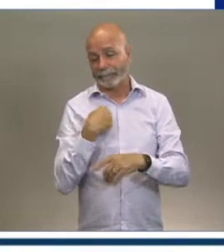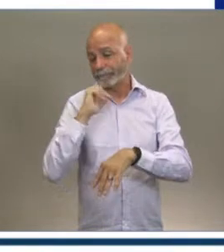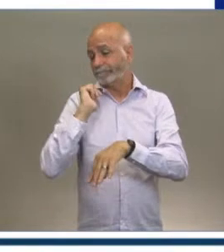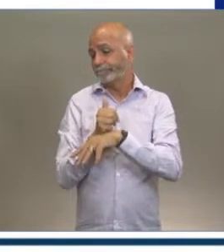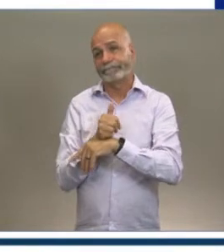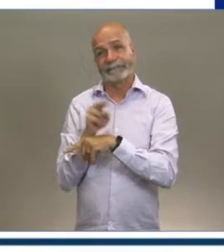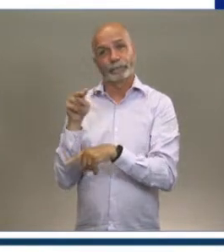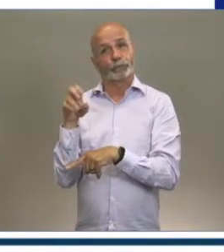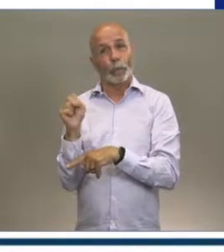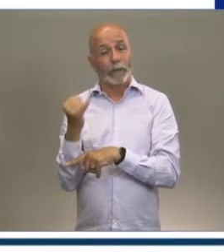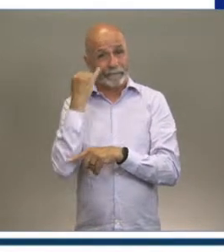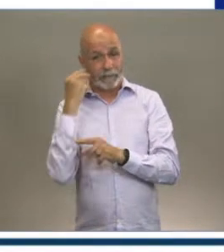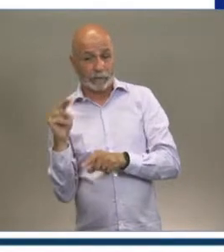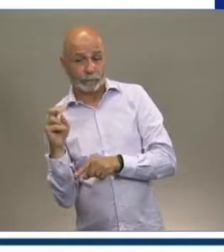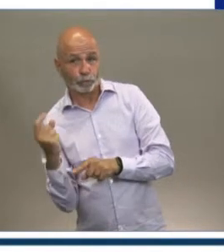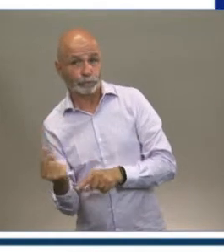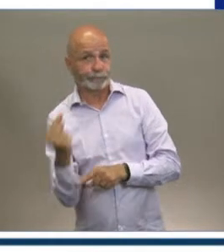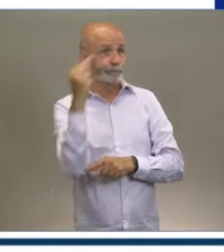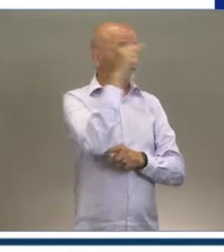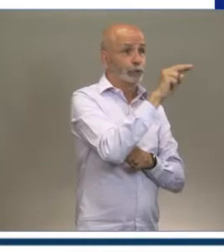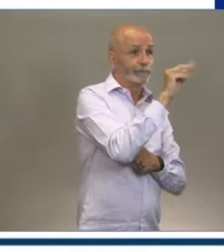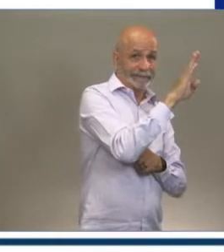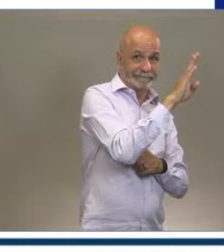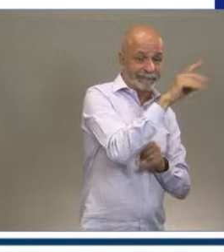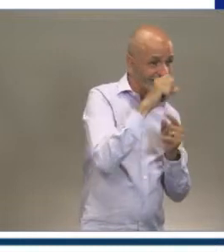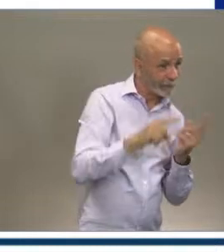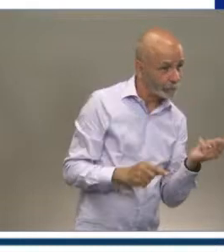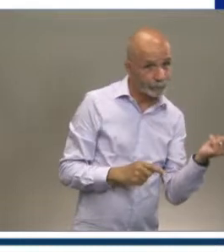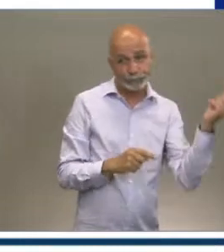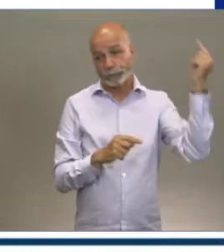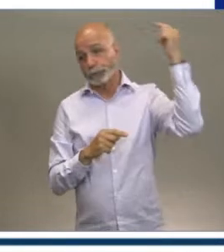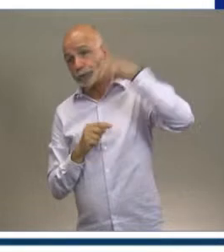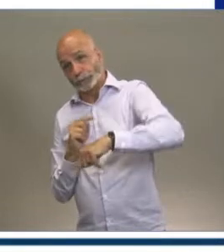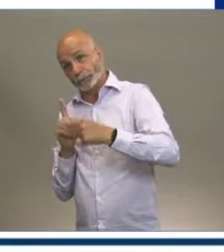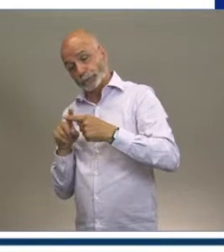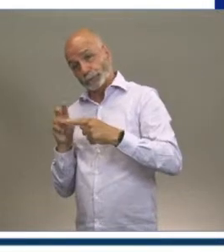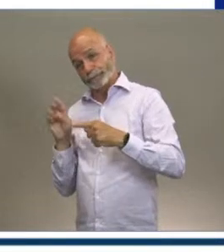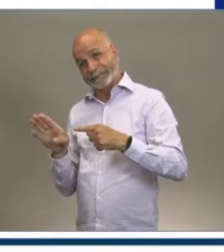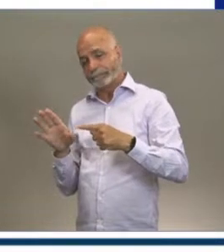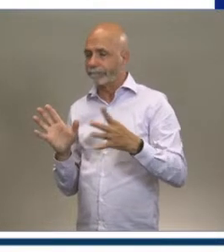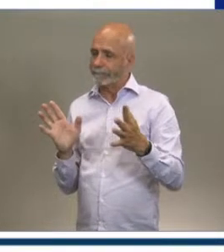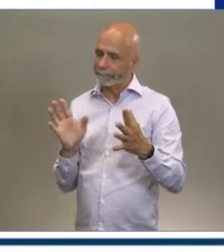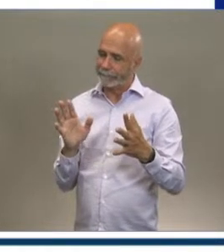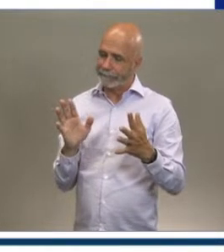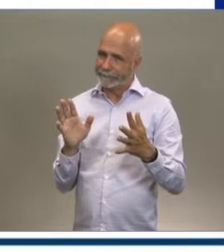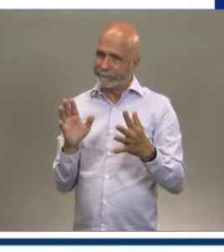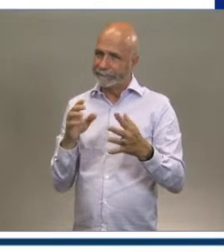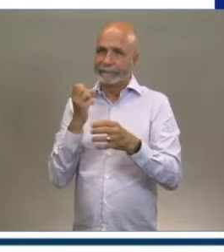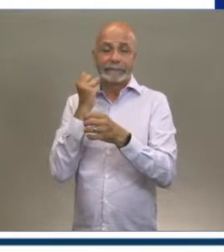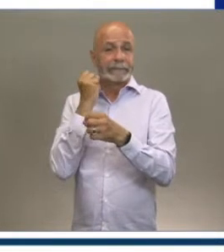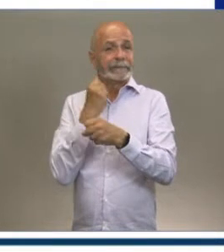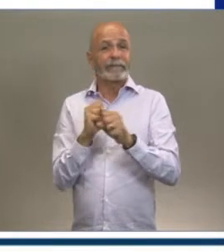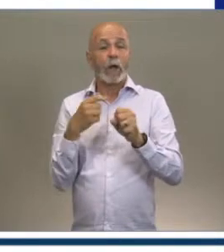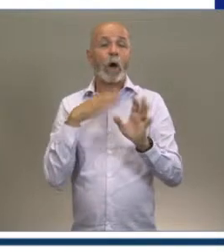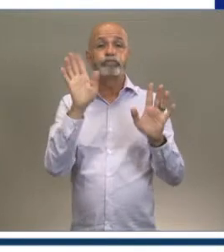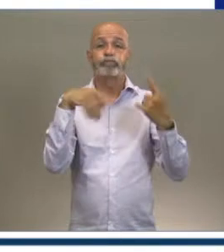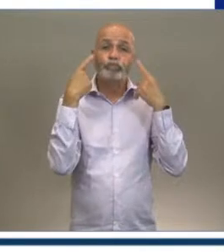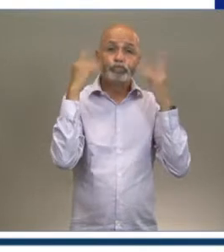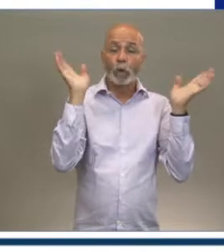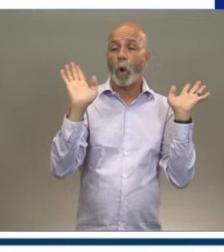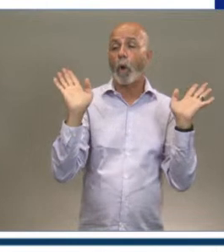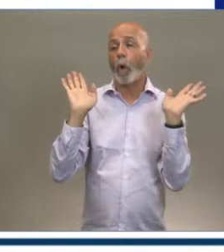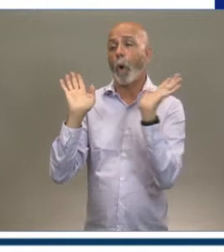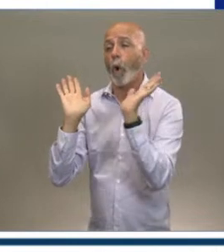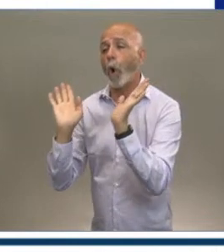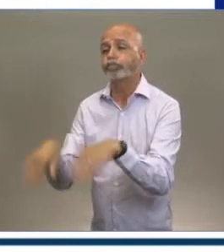Brunswick and coming back in. But we have to put safety first, and I'm not going to take chances. This is a cautious approach, and we